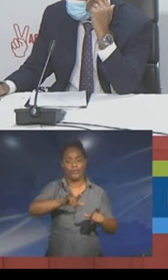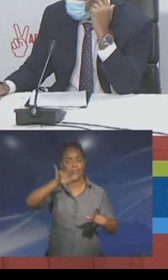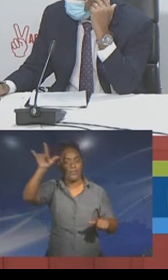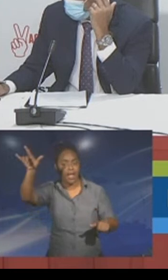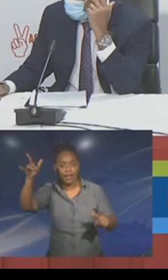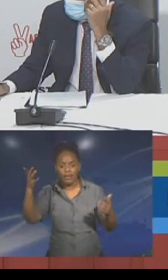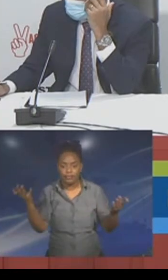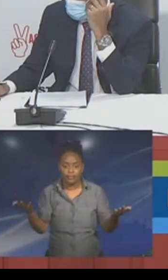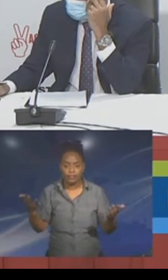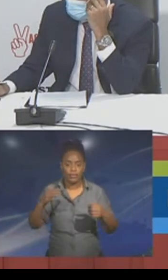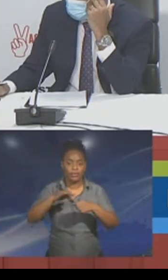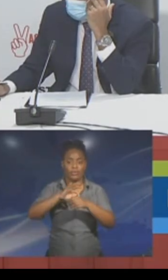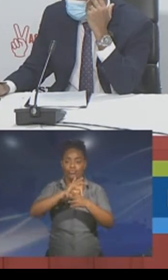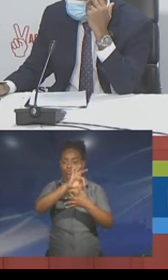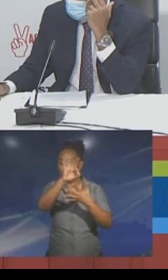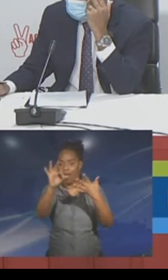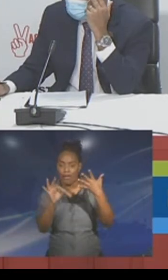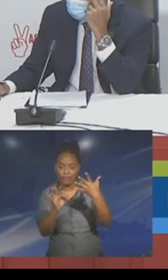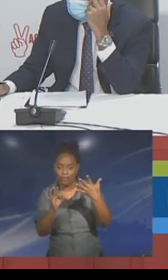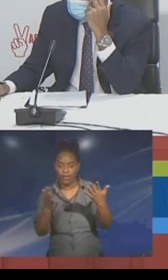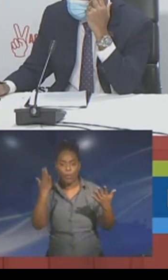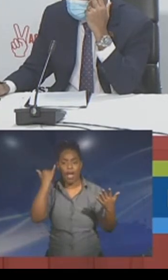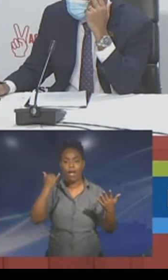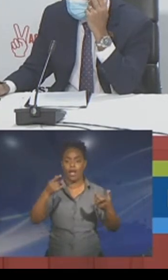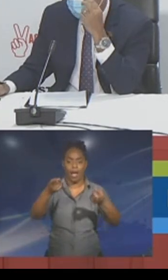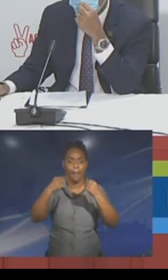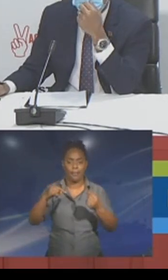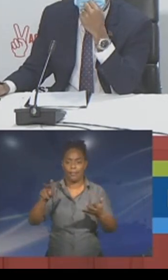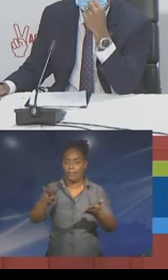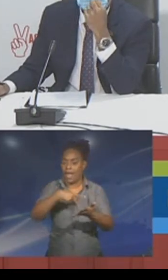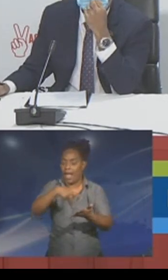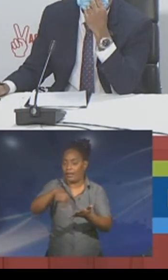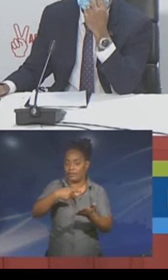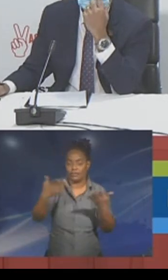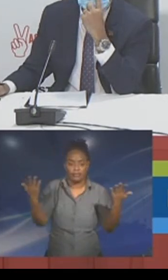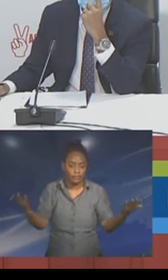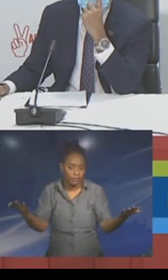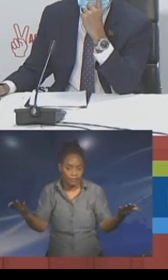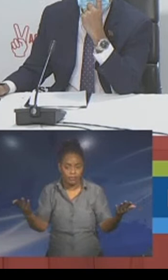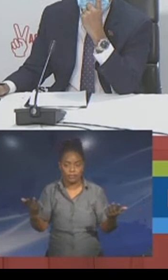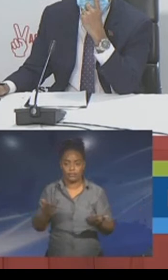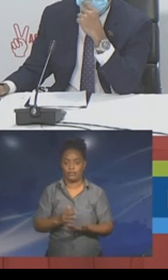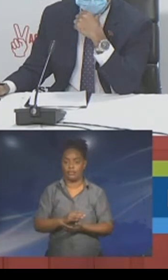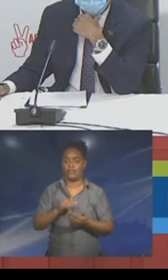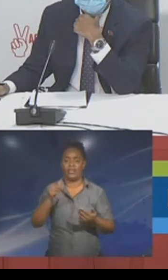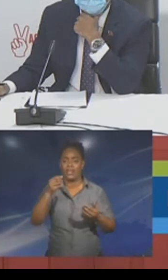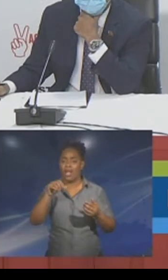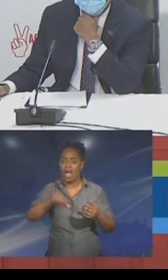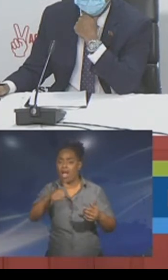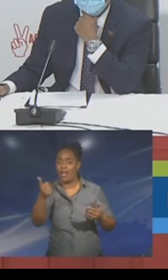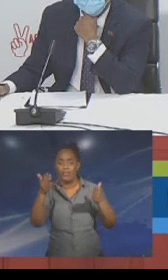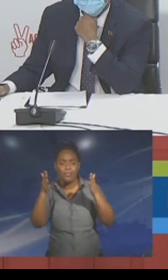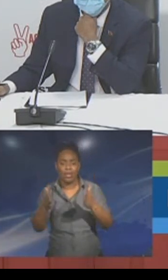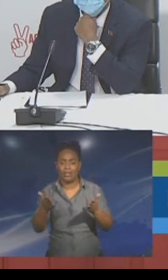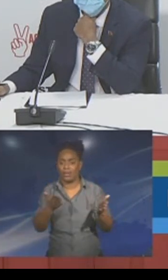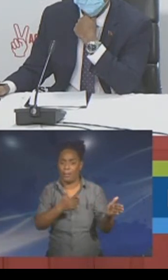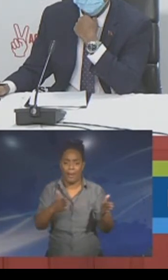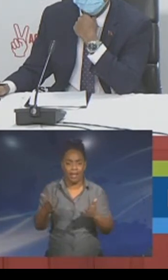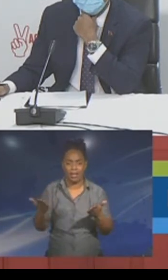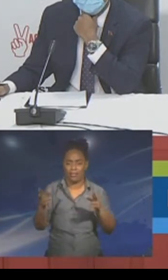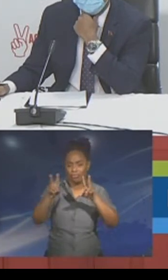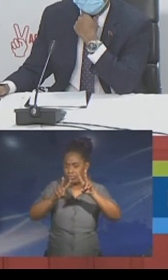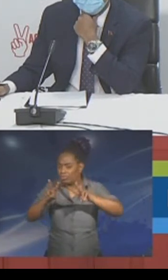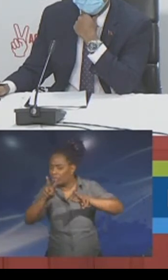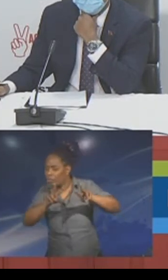to various festivals and events. Is there any way, or are there any plans to implement screening measures